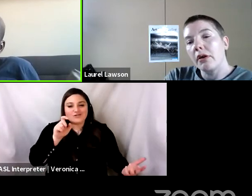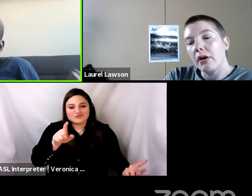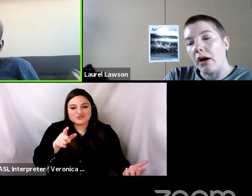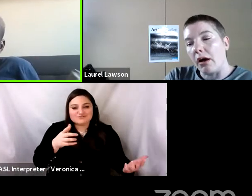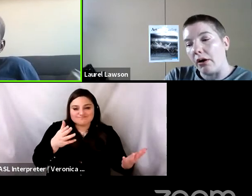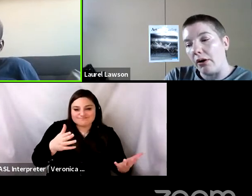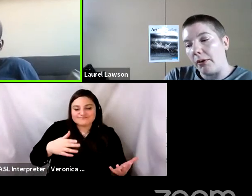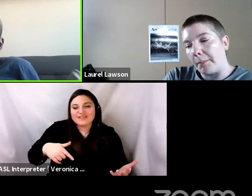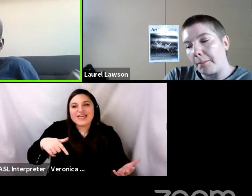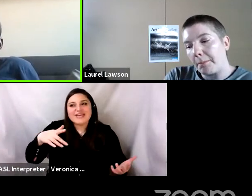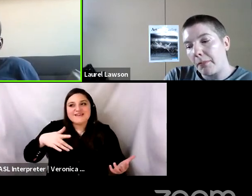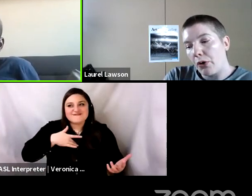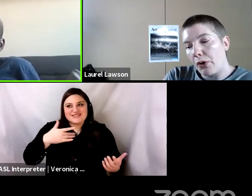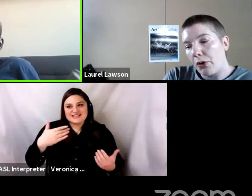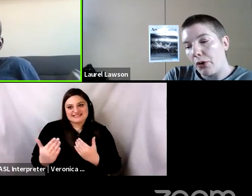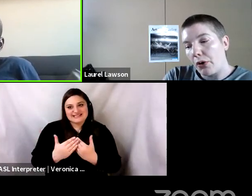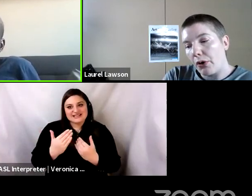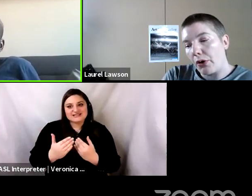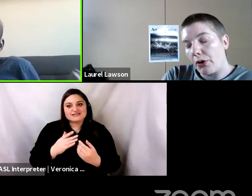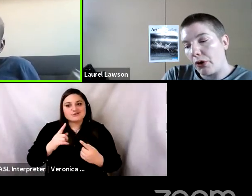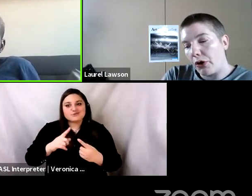bodies.